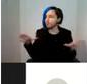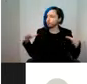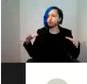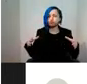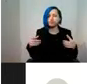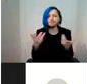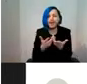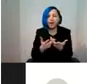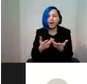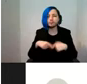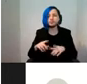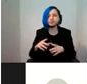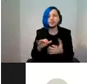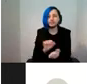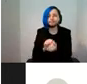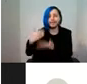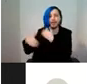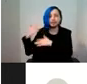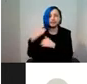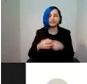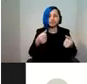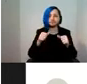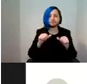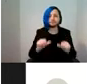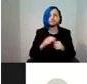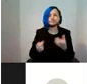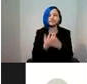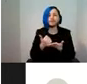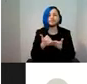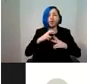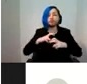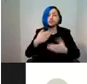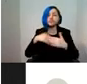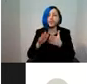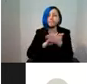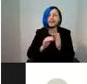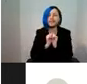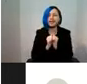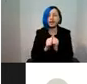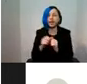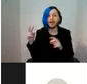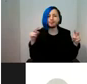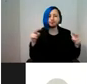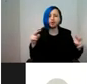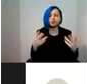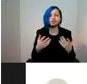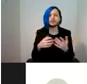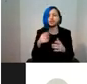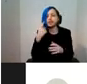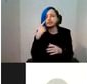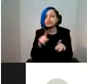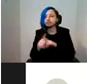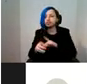the heritage. Develop and support research into meanings, values and approaches to collect what we definitively define as big tech heritage